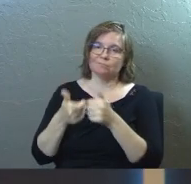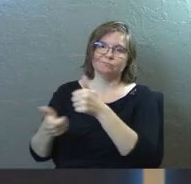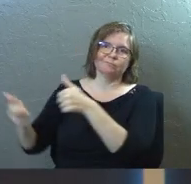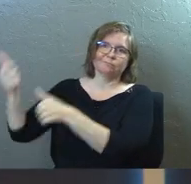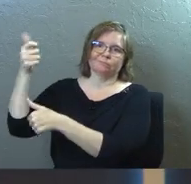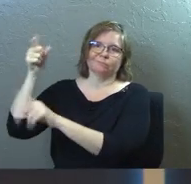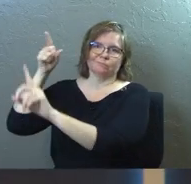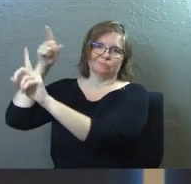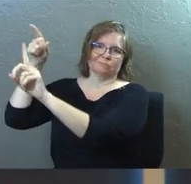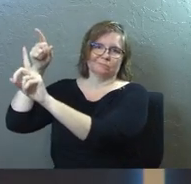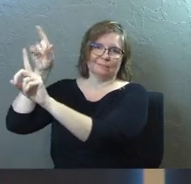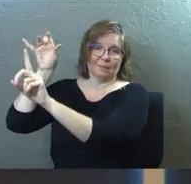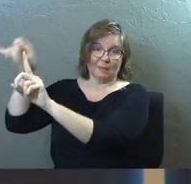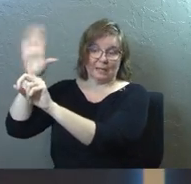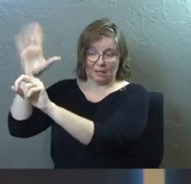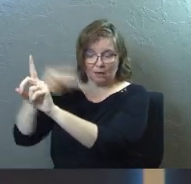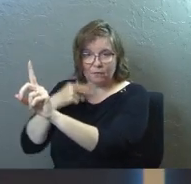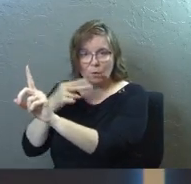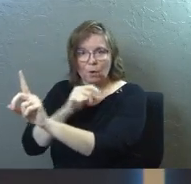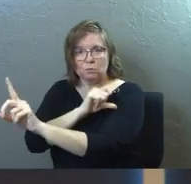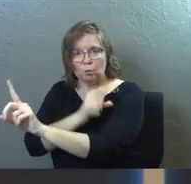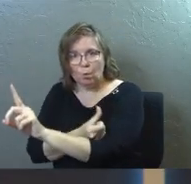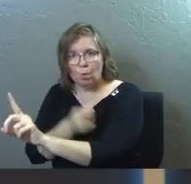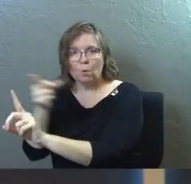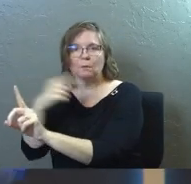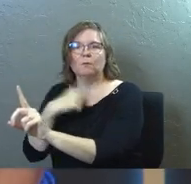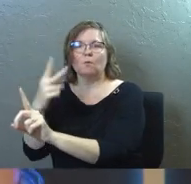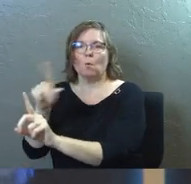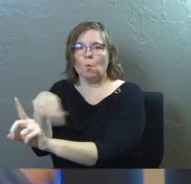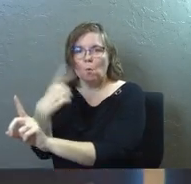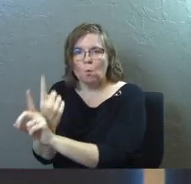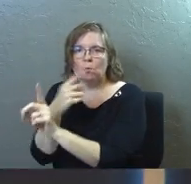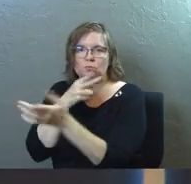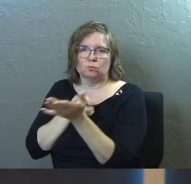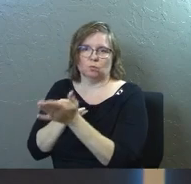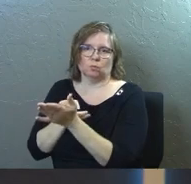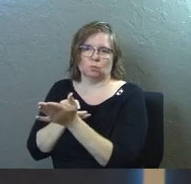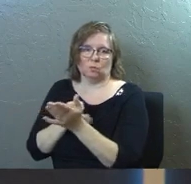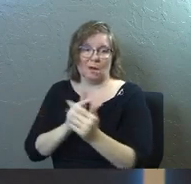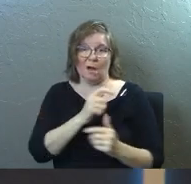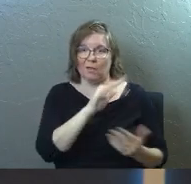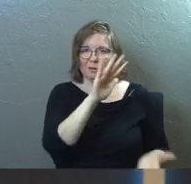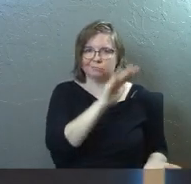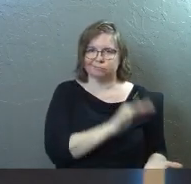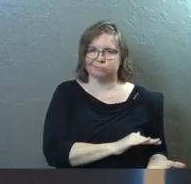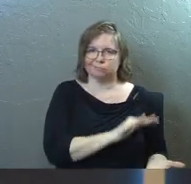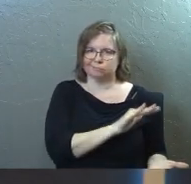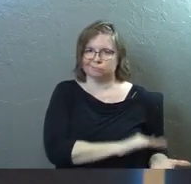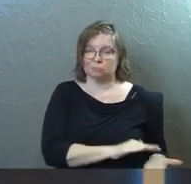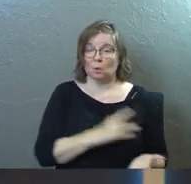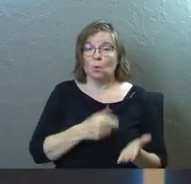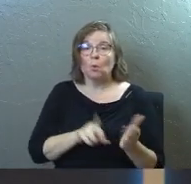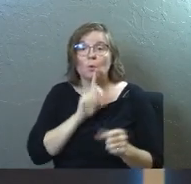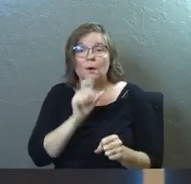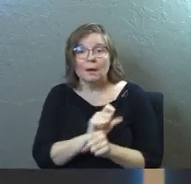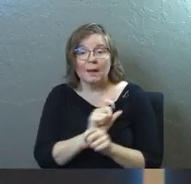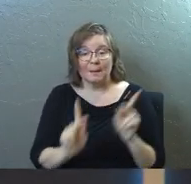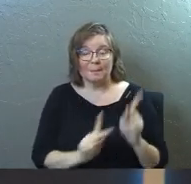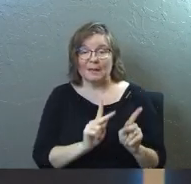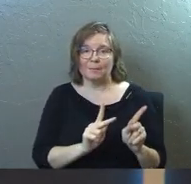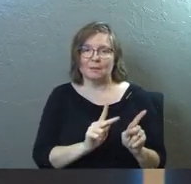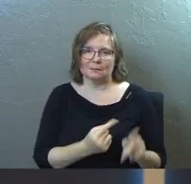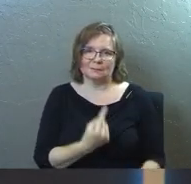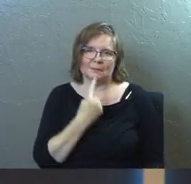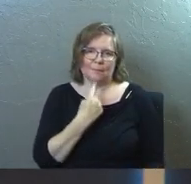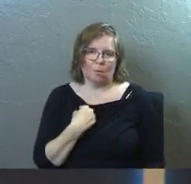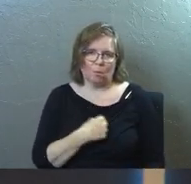over all. That his voice is the authority. His voice is the only truth. Because the reality is people will let us down. And so if we're